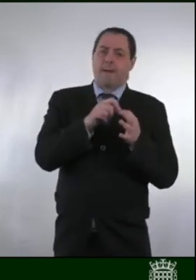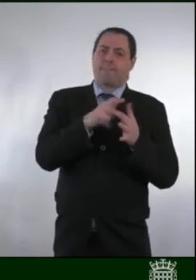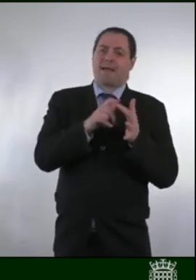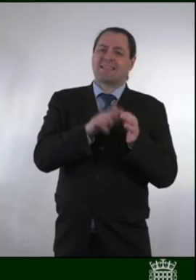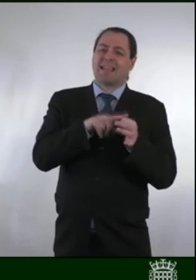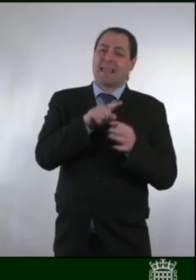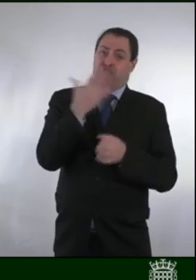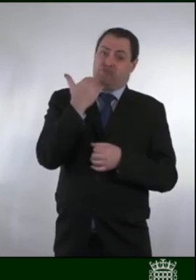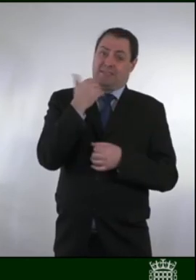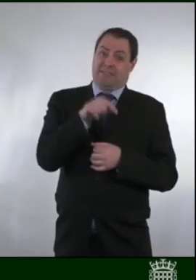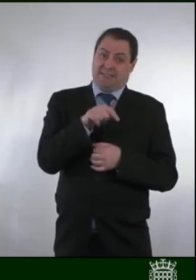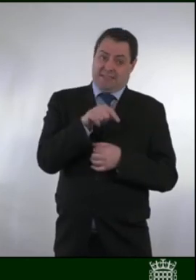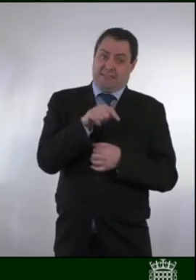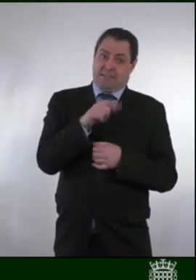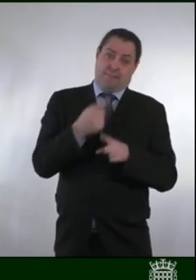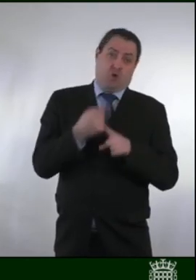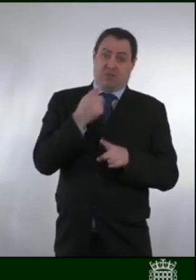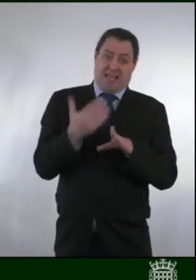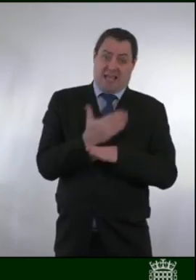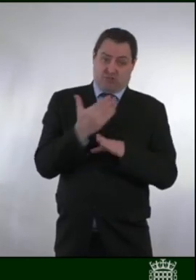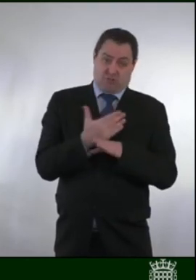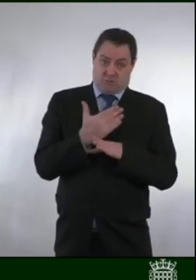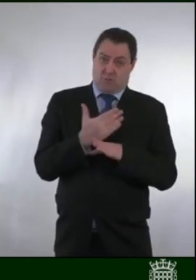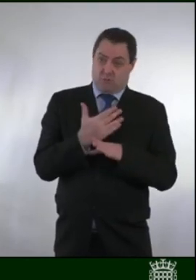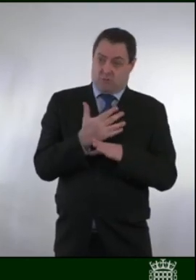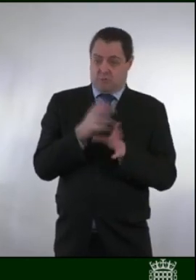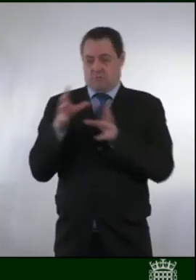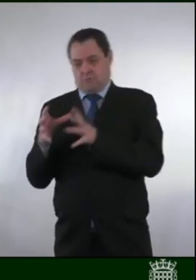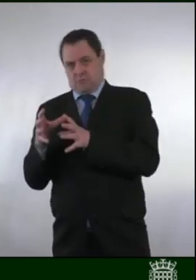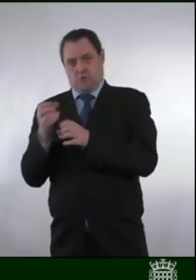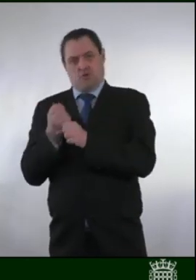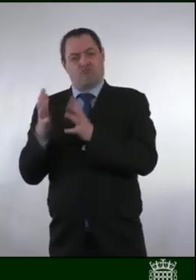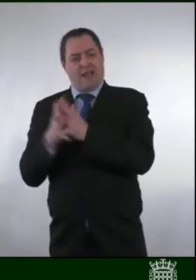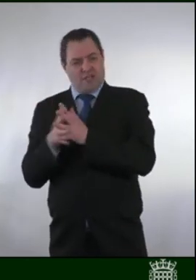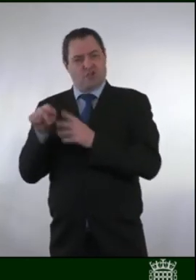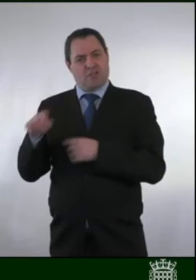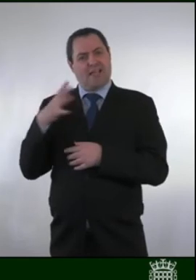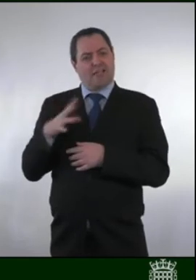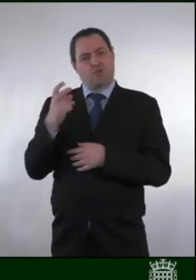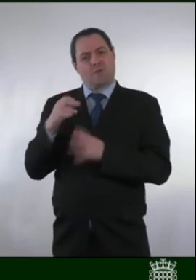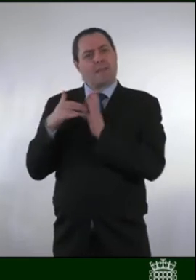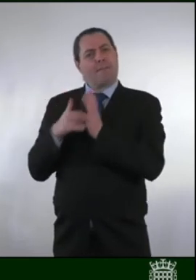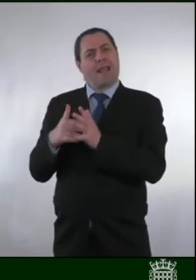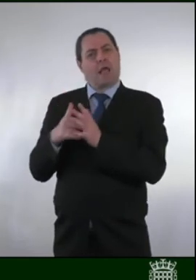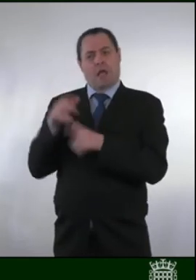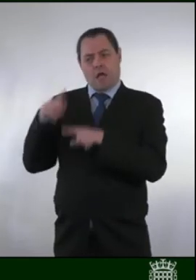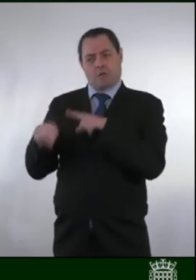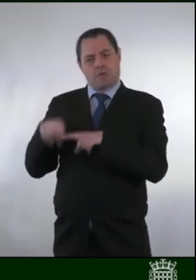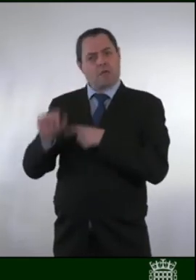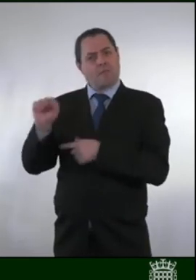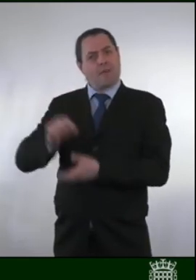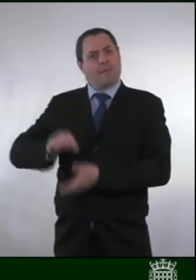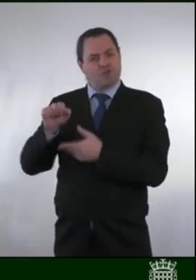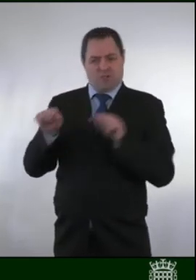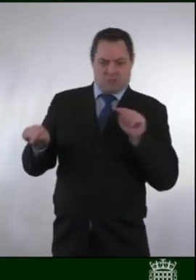emergency action to shed hundreds of jobs, while Greenwich needs to make 20 million of cuts in their upcoming budget.